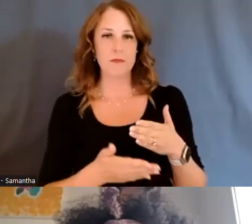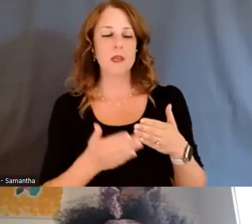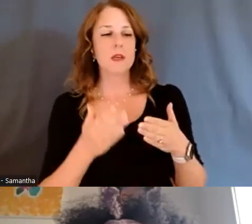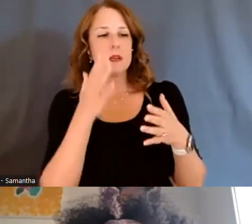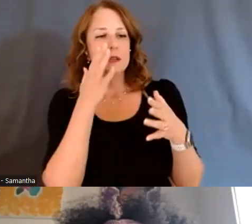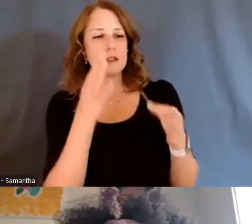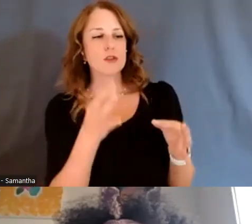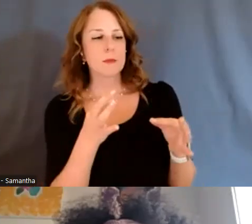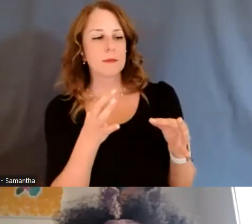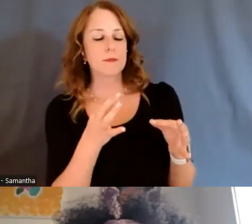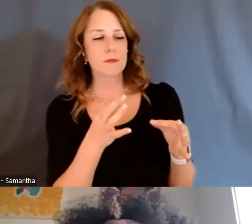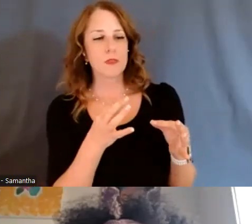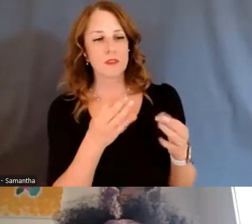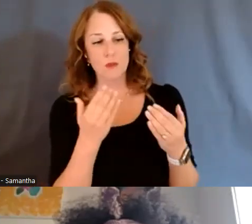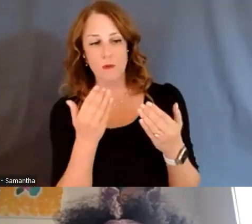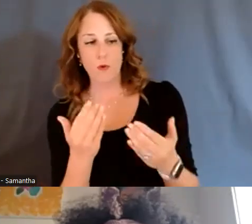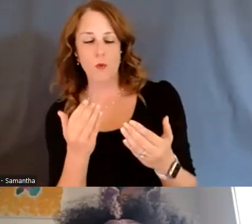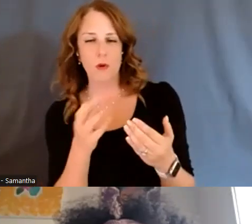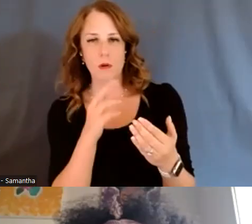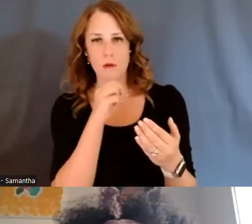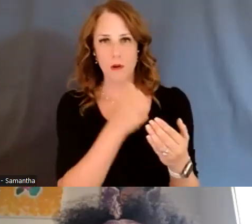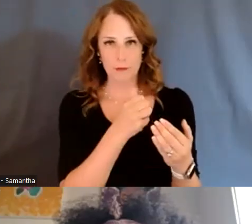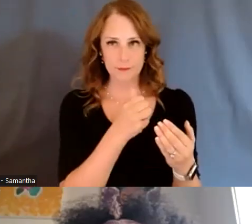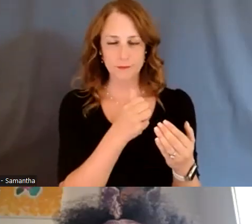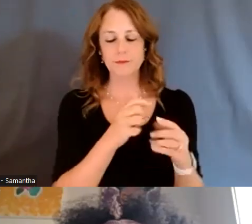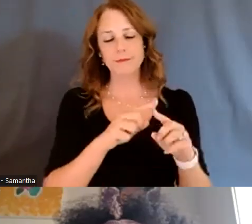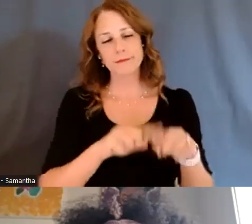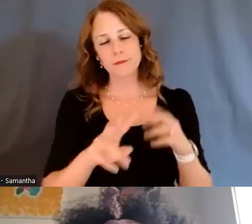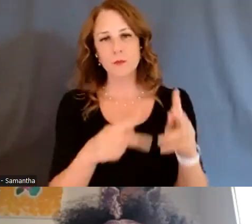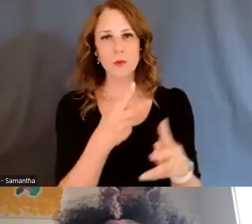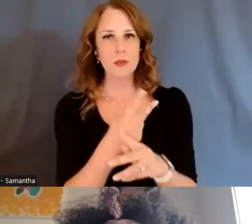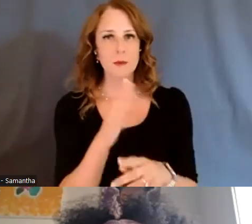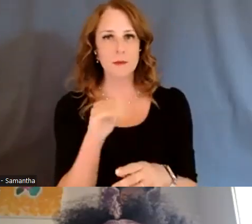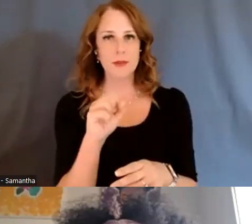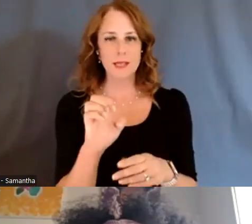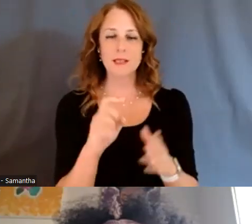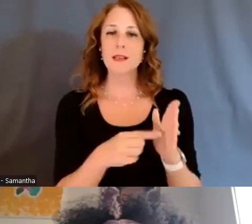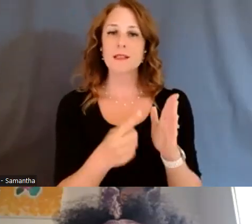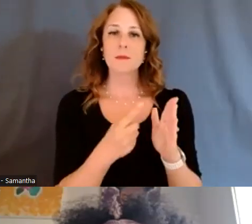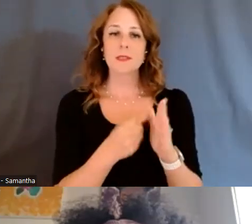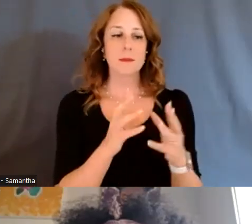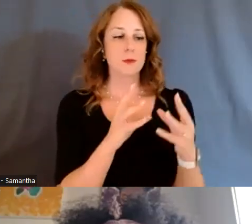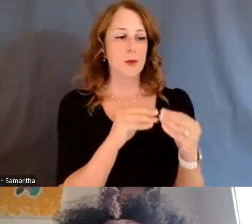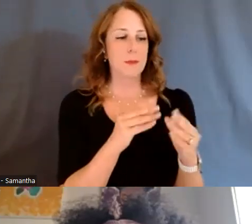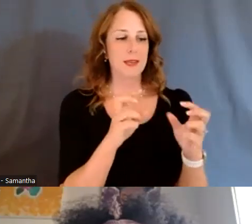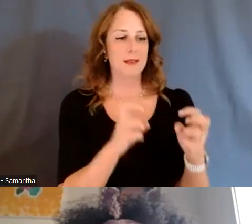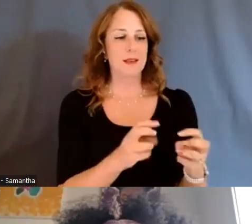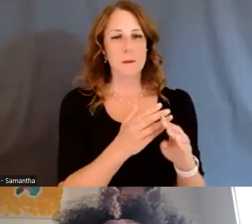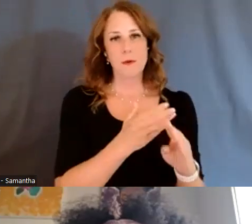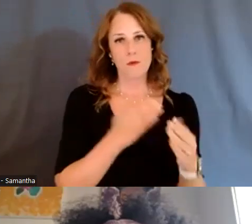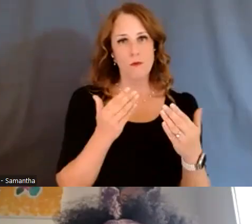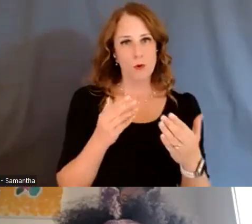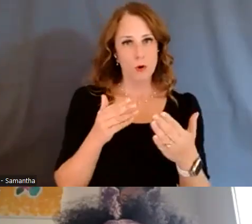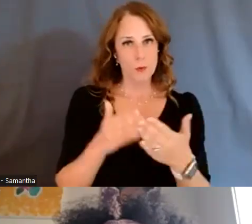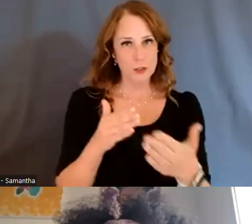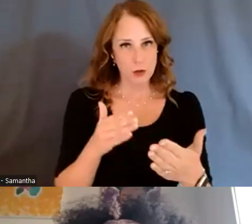determine whether or not to go forward. And depending on the type of case, sometimes we meet with them before we charge to talk about